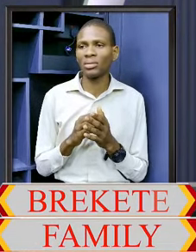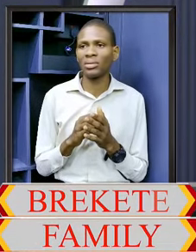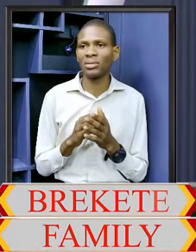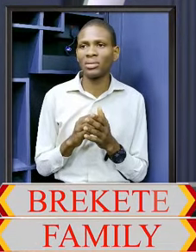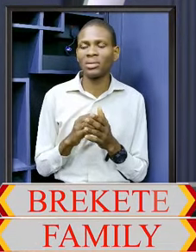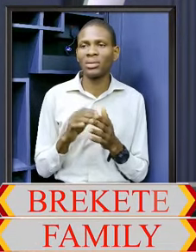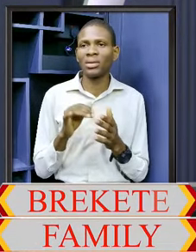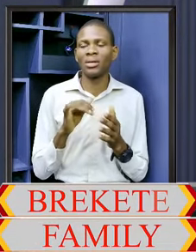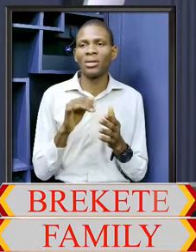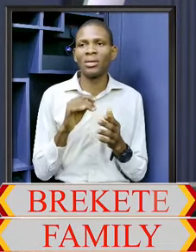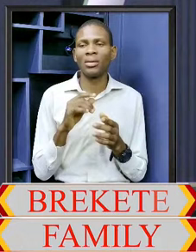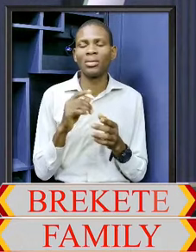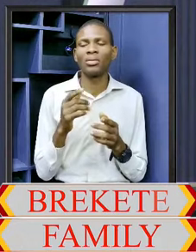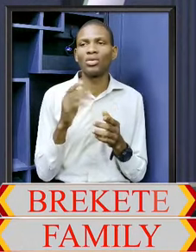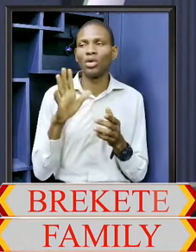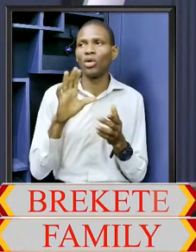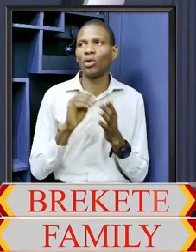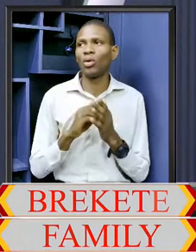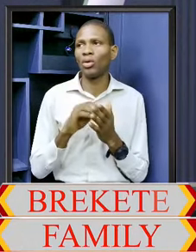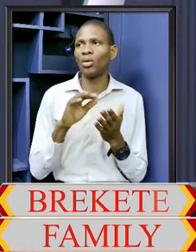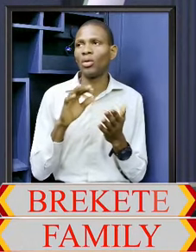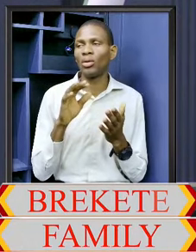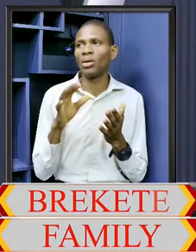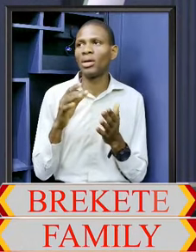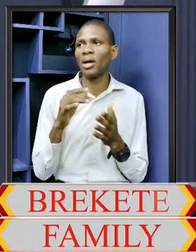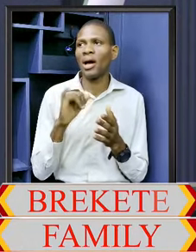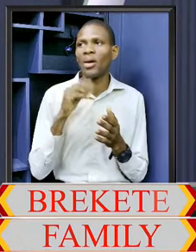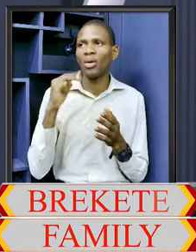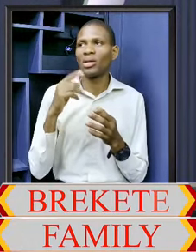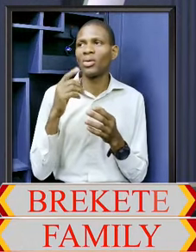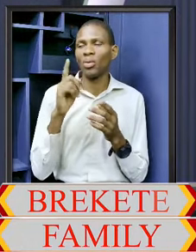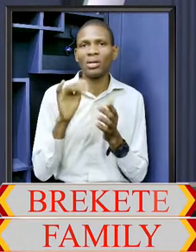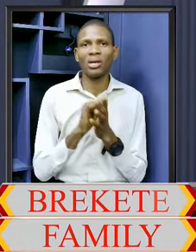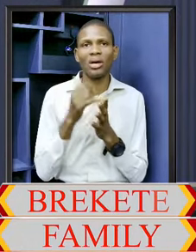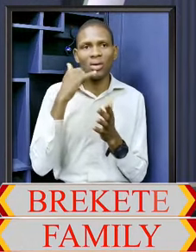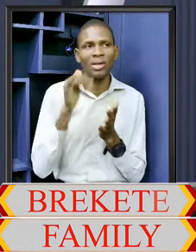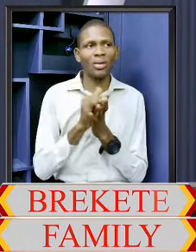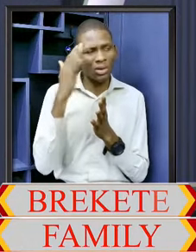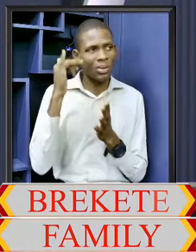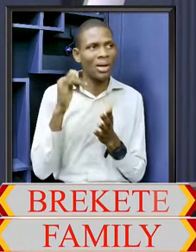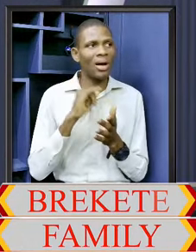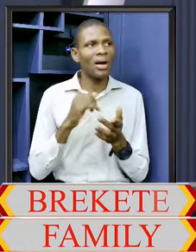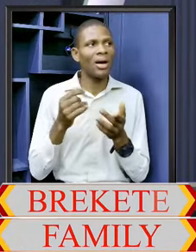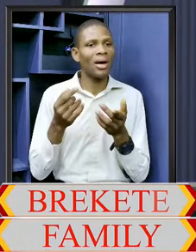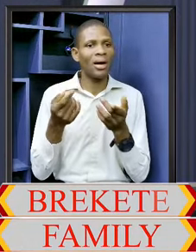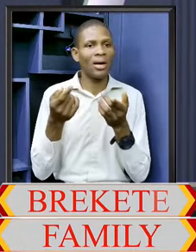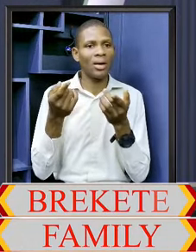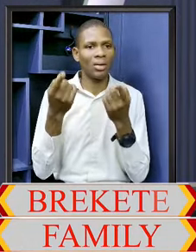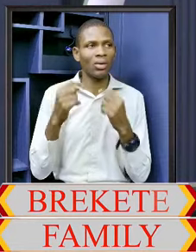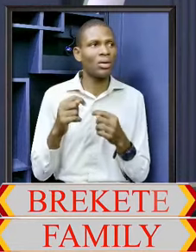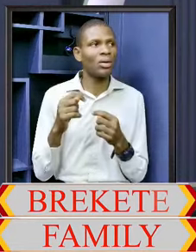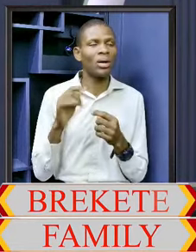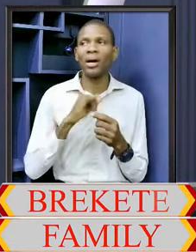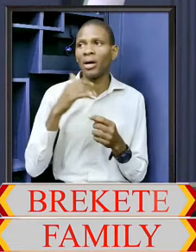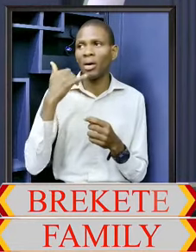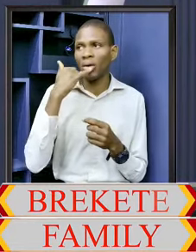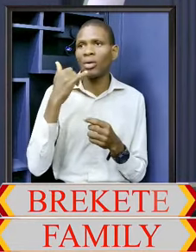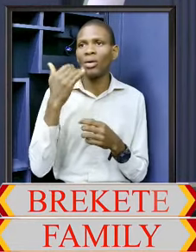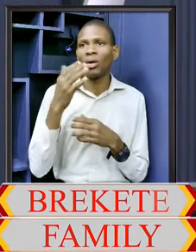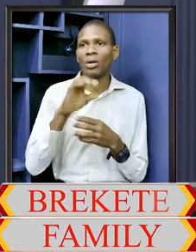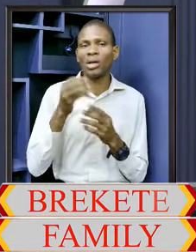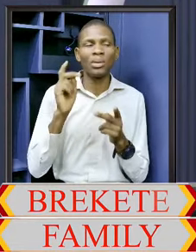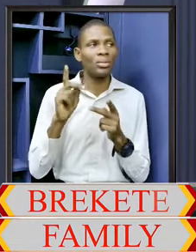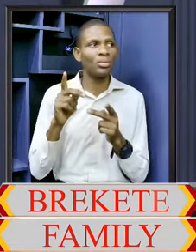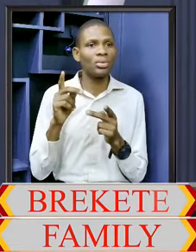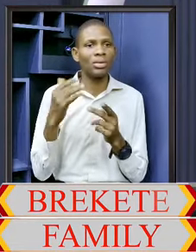sir. Hey, yeah. Sorry. Because I'm the one that called, that's why I come back. Ah, you call other people, can't take advantage. Yes, sir.